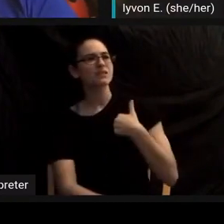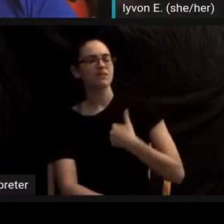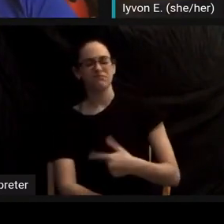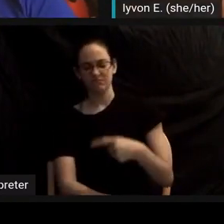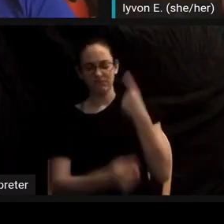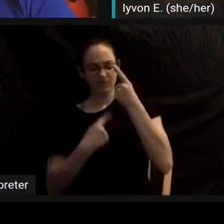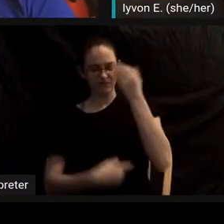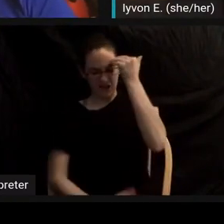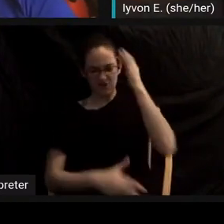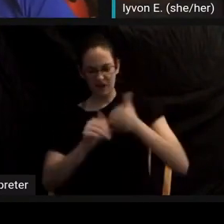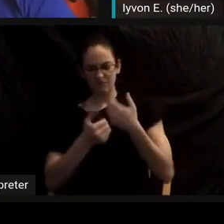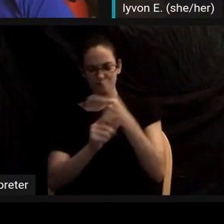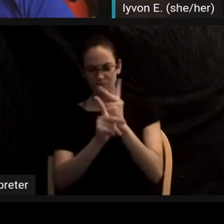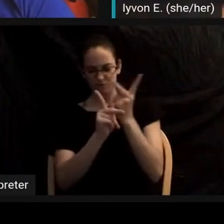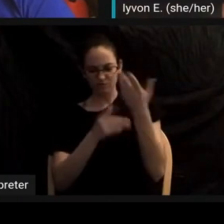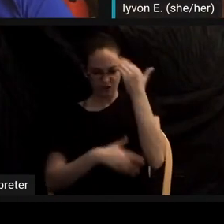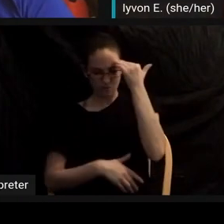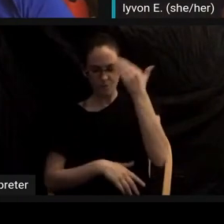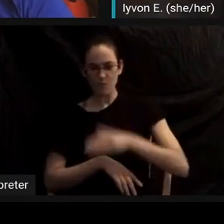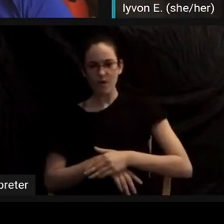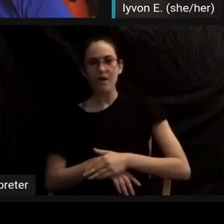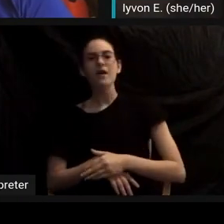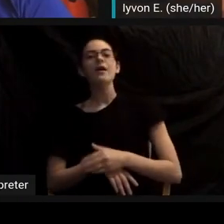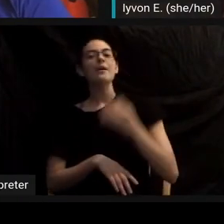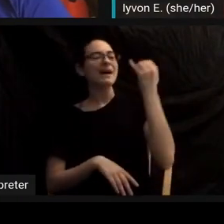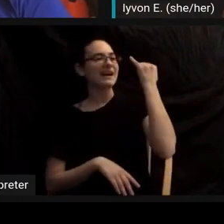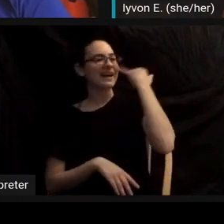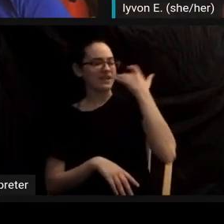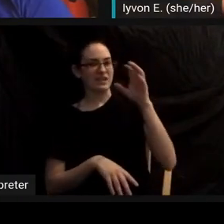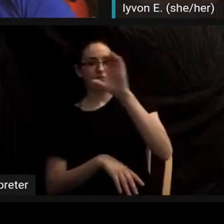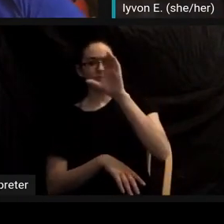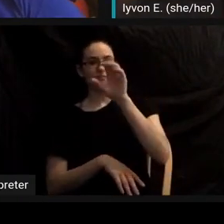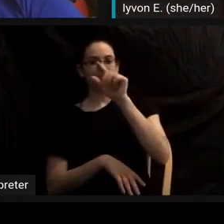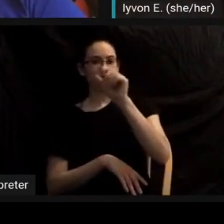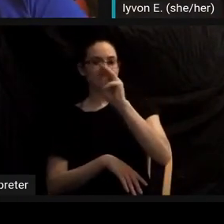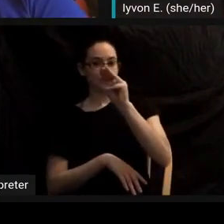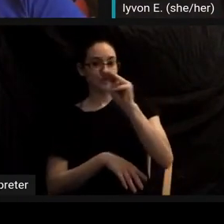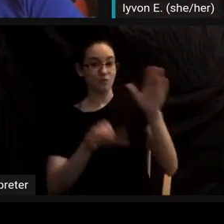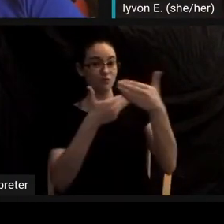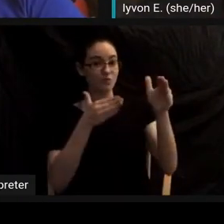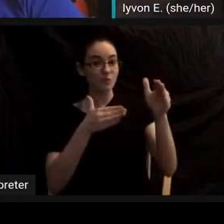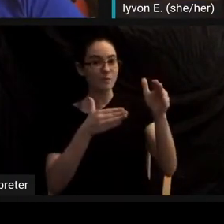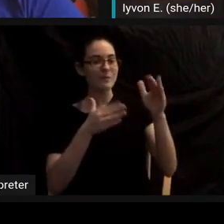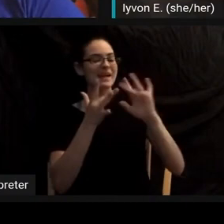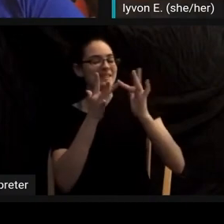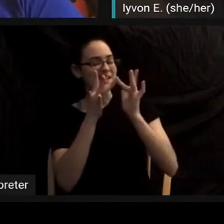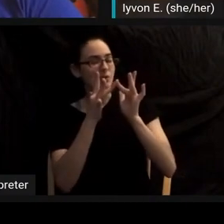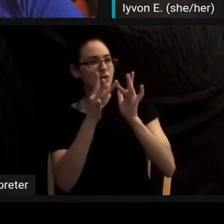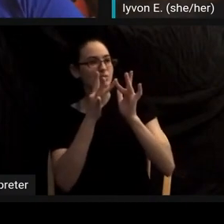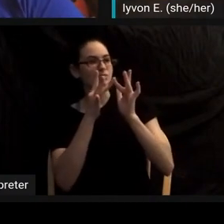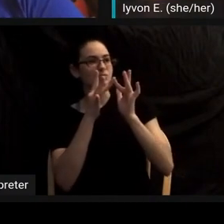but especially in these Zoom rooms, I feel like networks have like exploded even more in the last